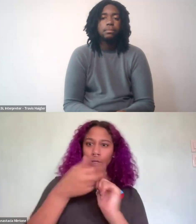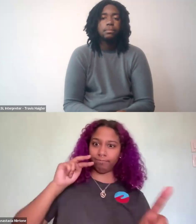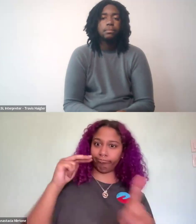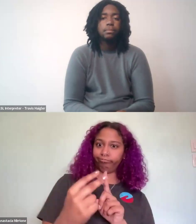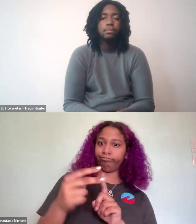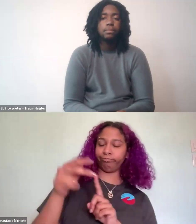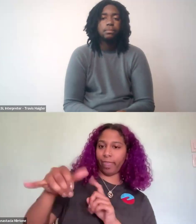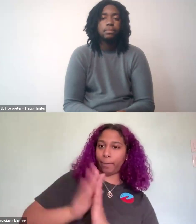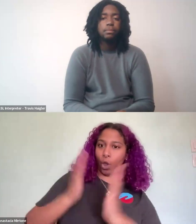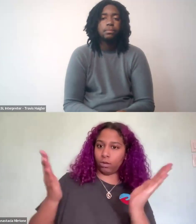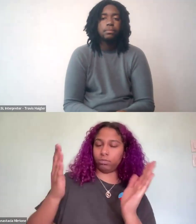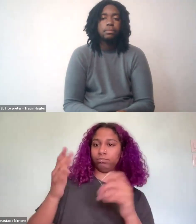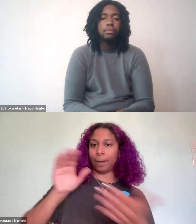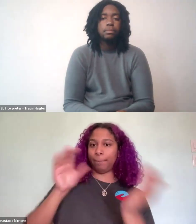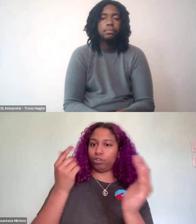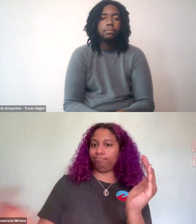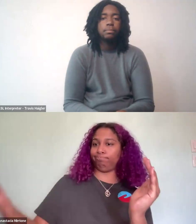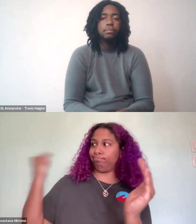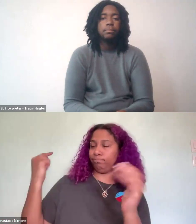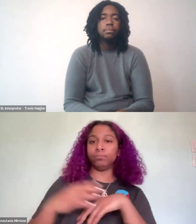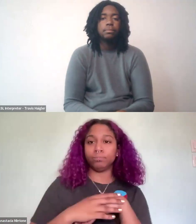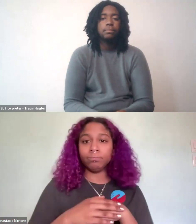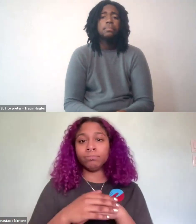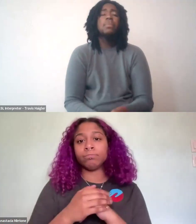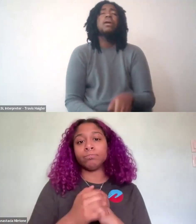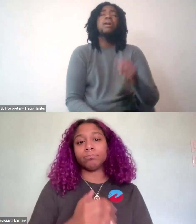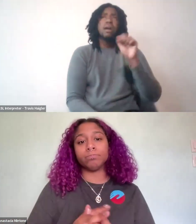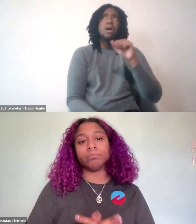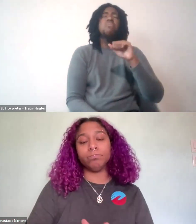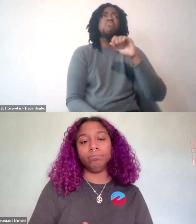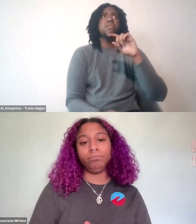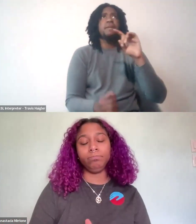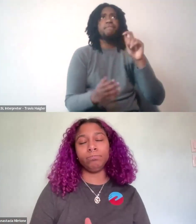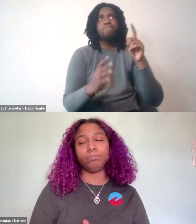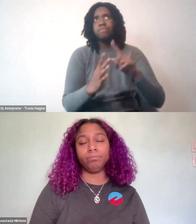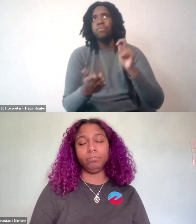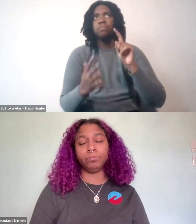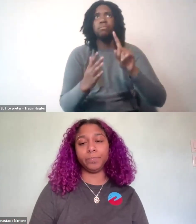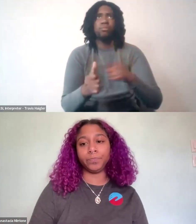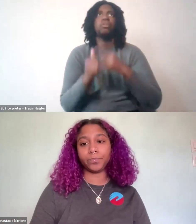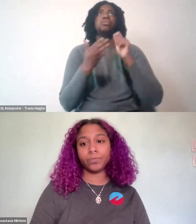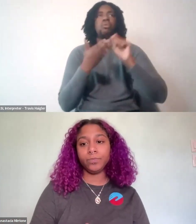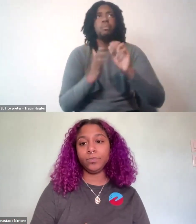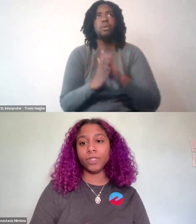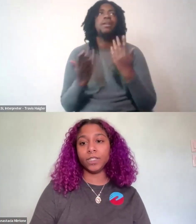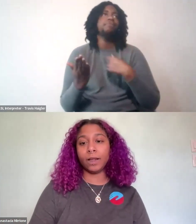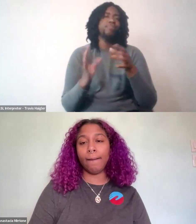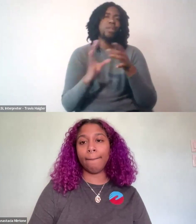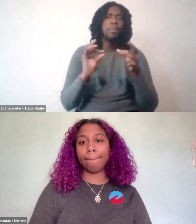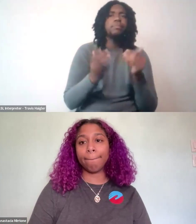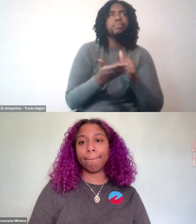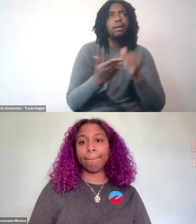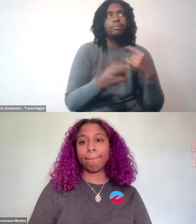first wrote the book, and I've said this like multiple times, like when I first wrote the book, I really thought, I was